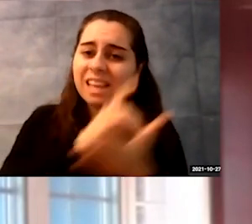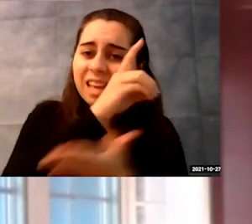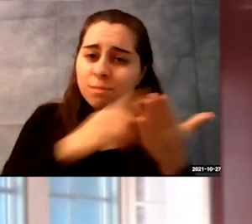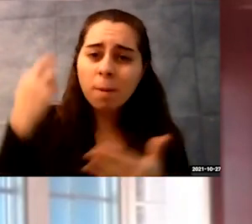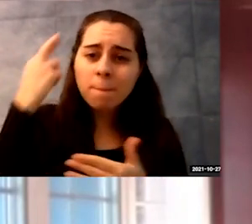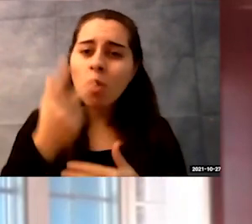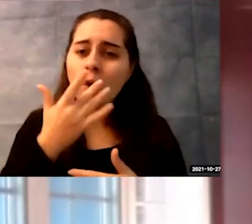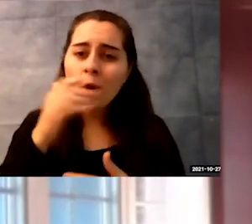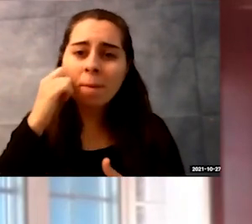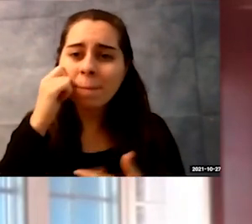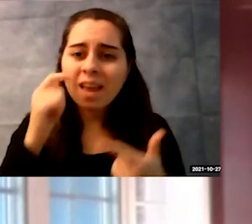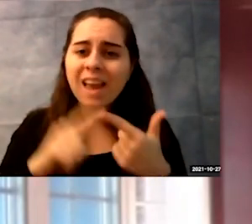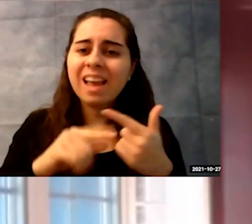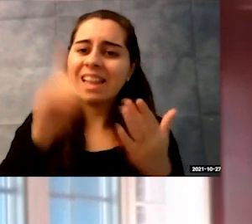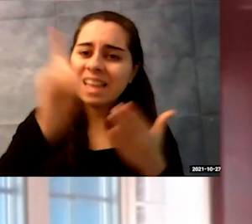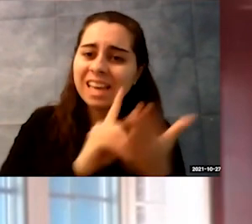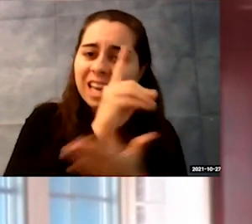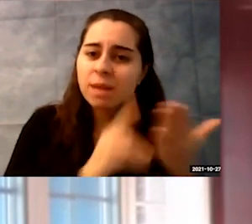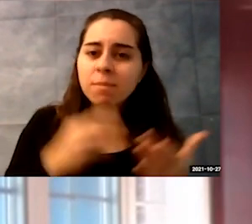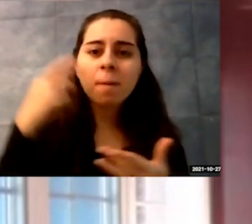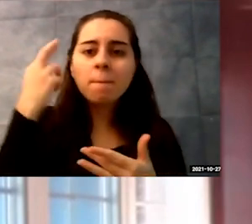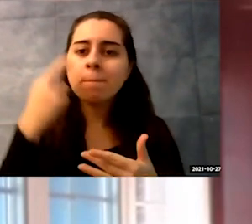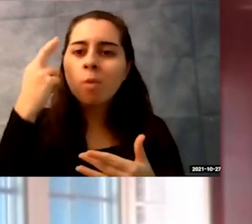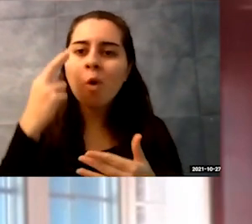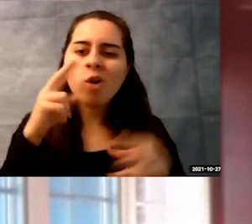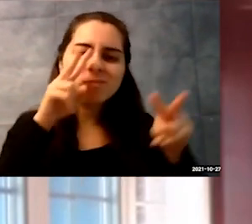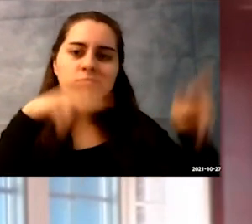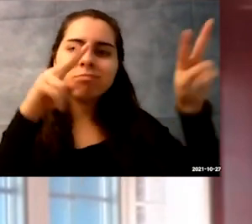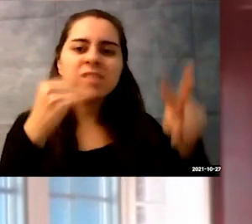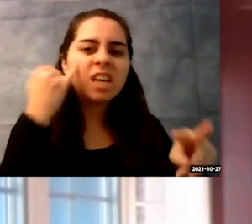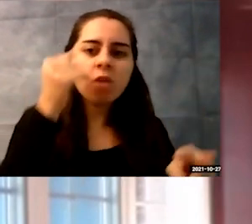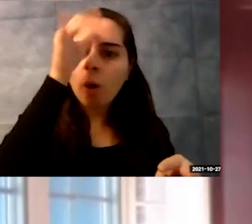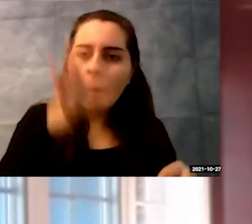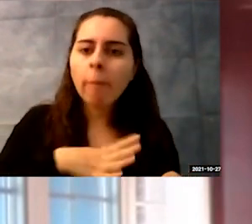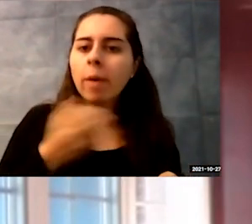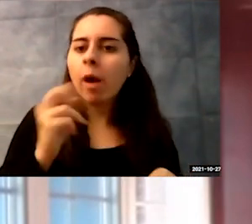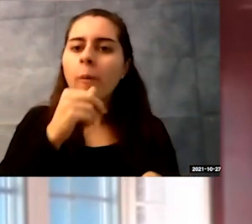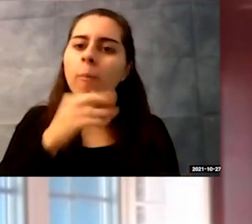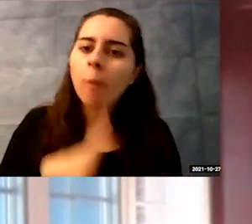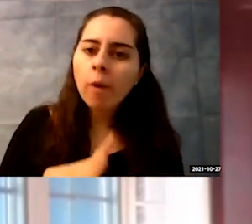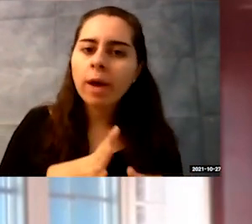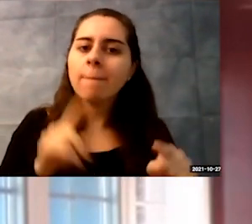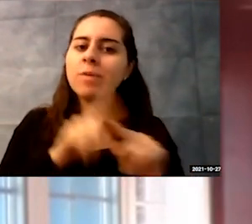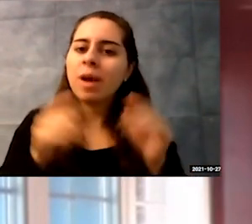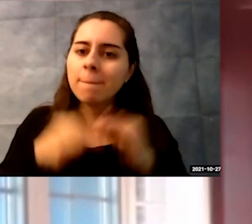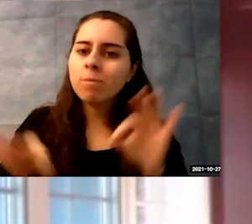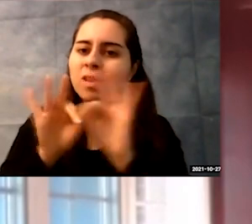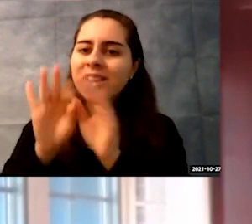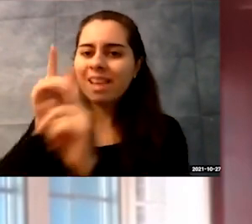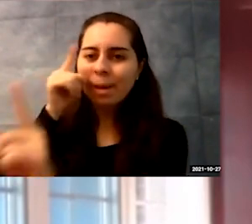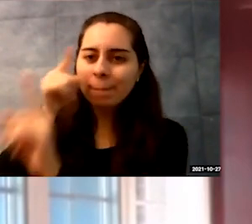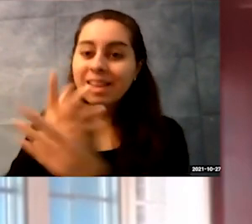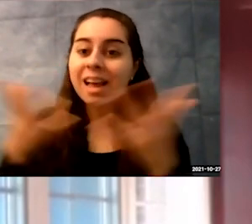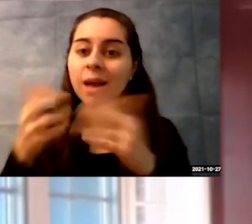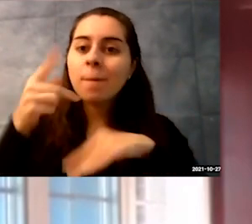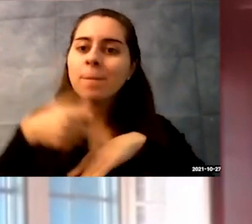in the society, but always with a view of, hey, our goal is this. Our goal is self-determination for Puerto Rico. Our goal